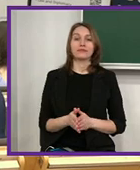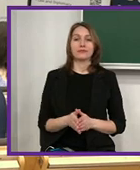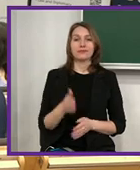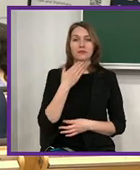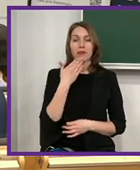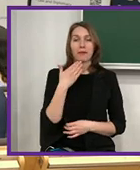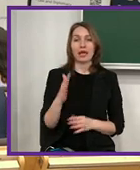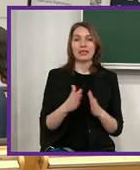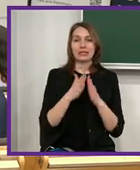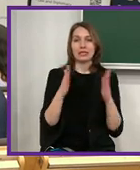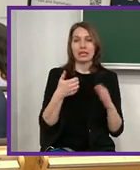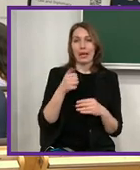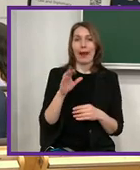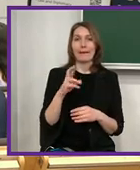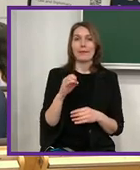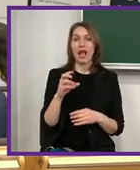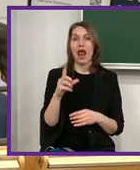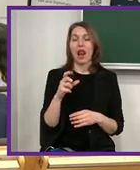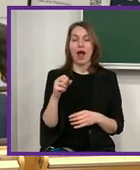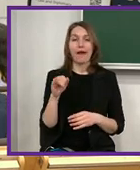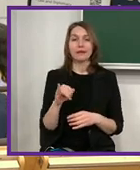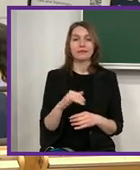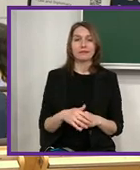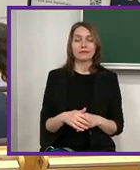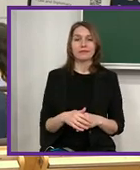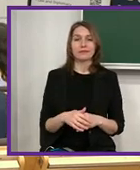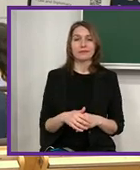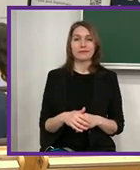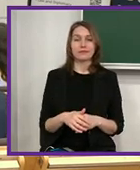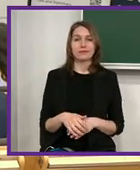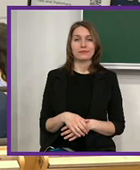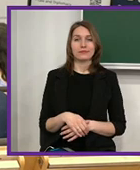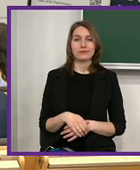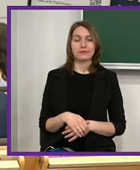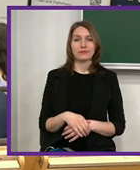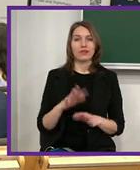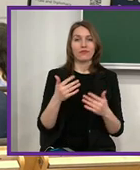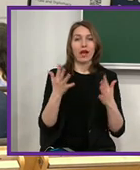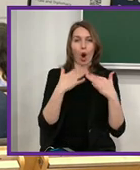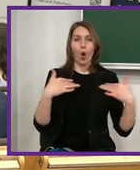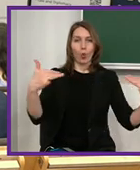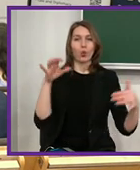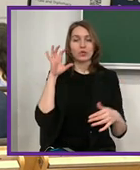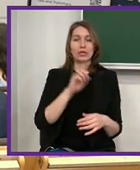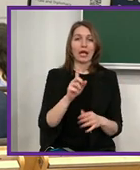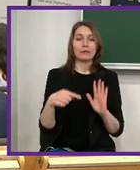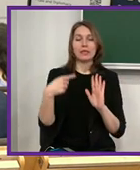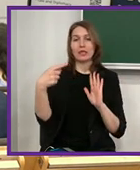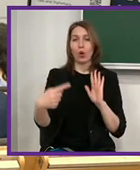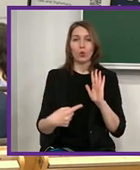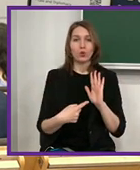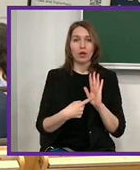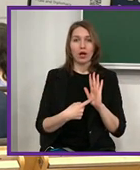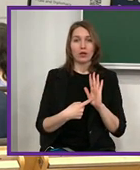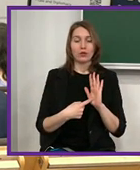Thank you very much, Gabrielle. And again, we'll save questions from the audience for a moment, but just to ask if there are any